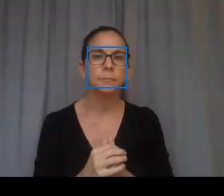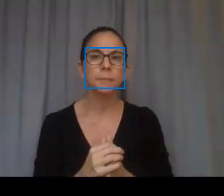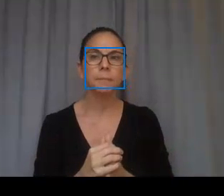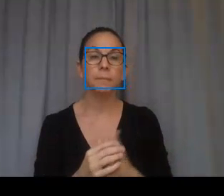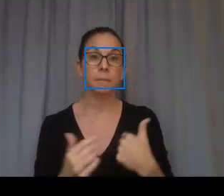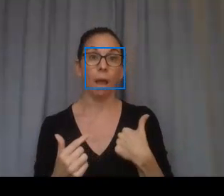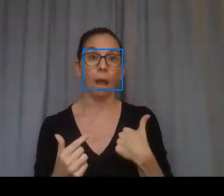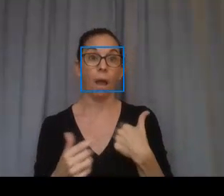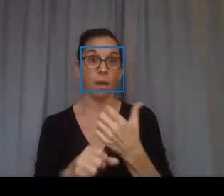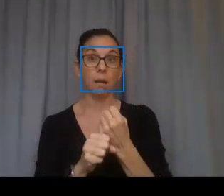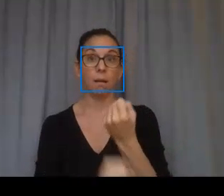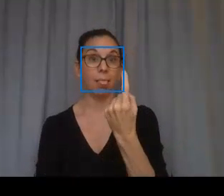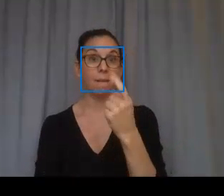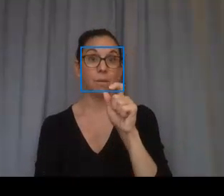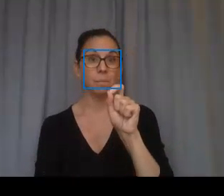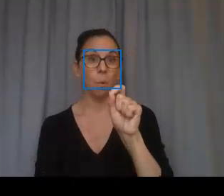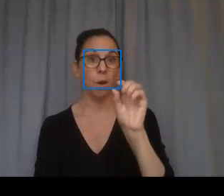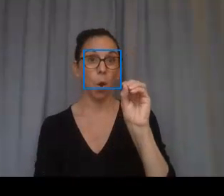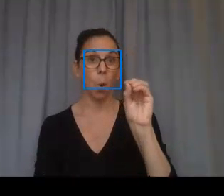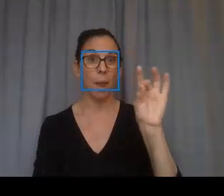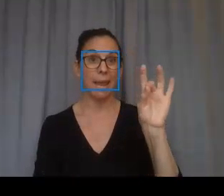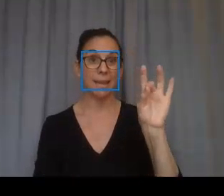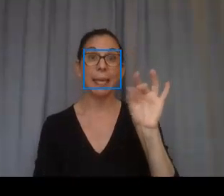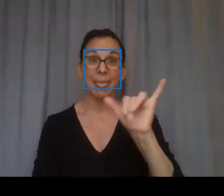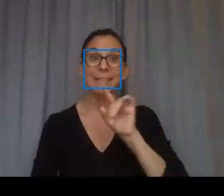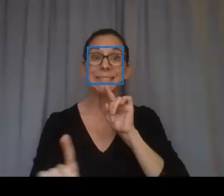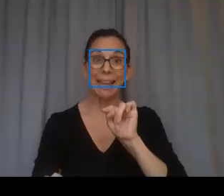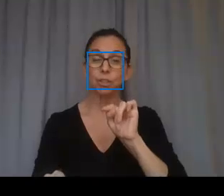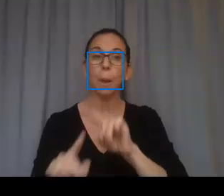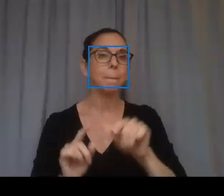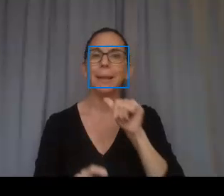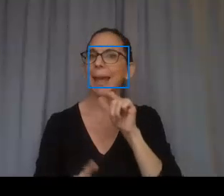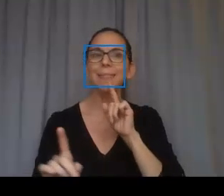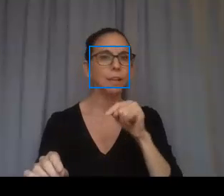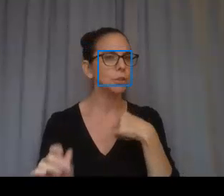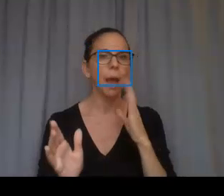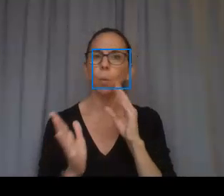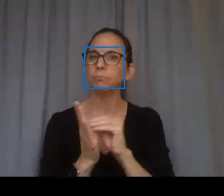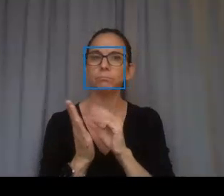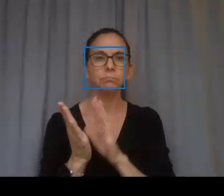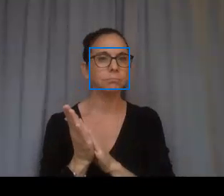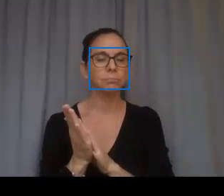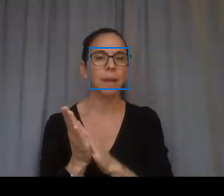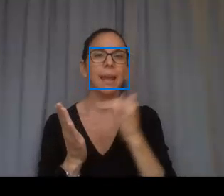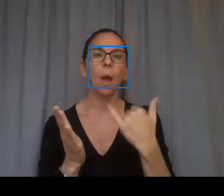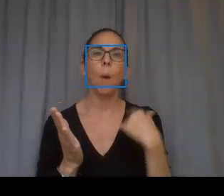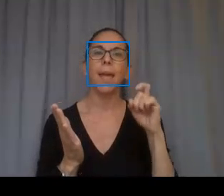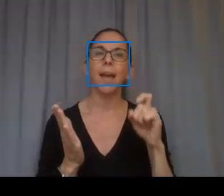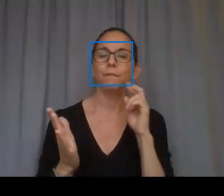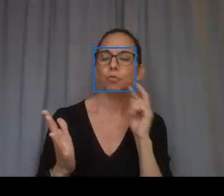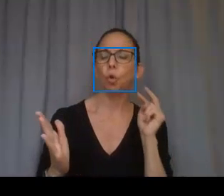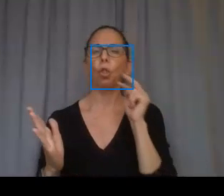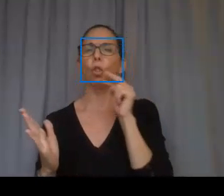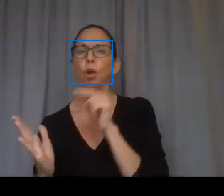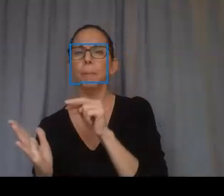I got 11.08. So that's the answer, but that's not the answer I'm going to report, because now I have to look back at the measurements it